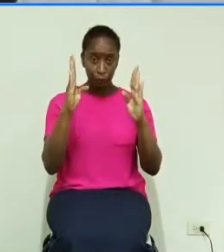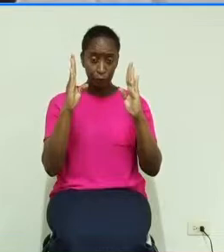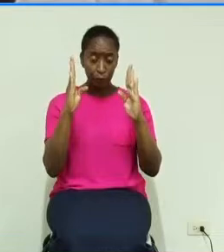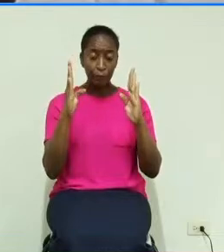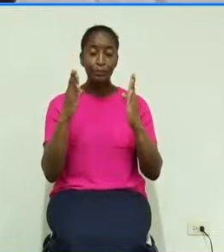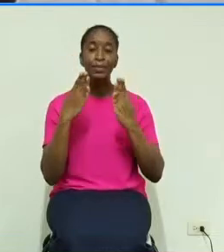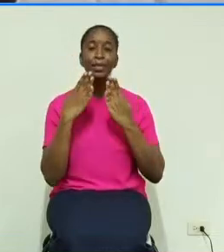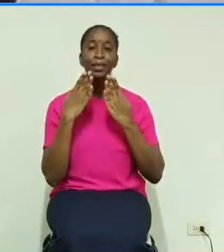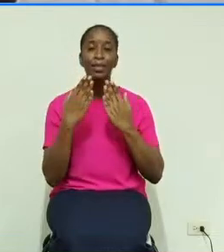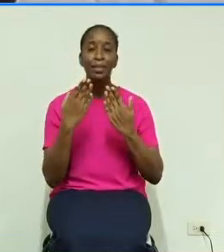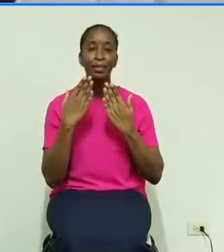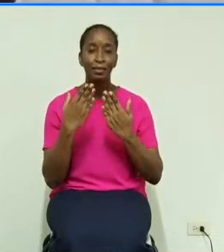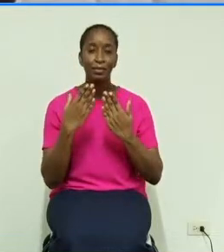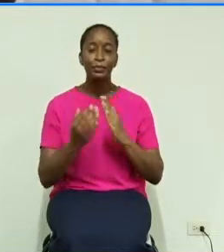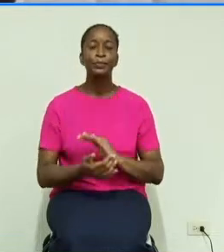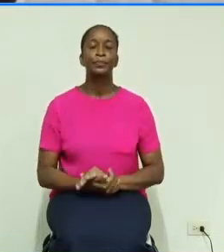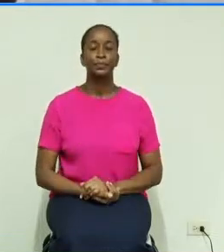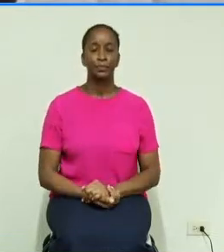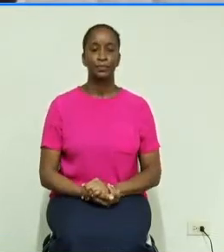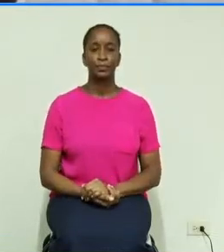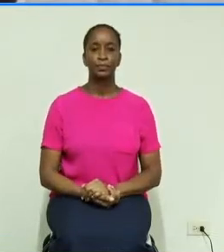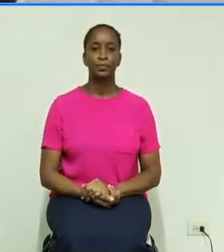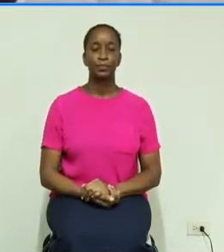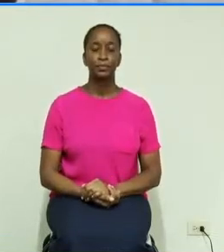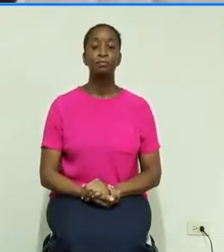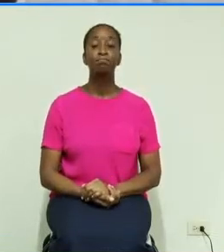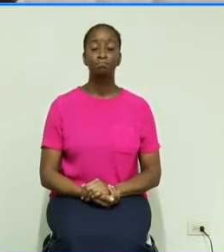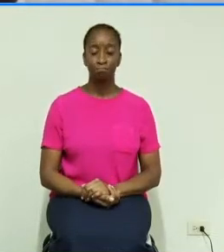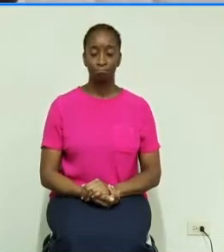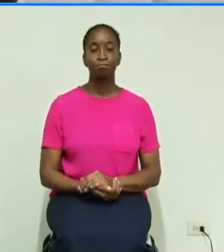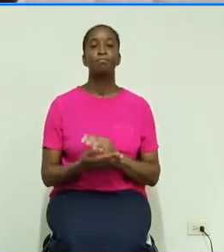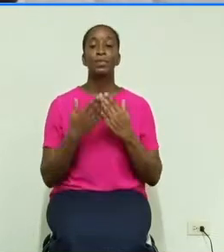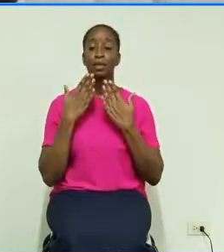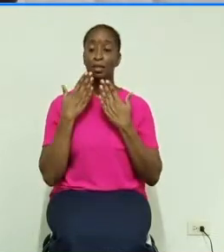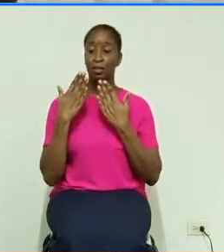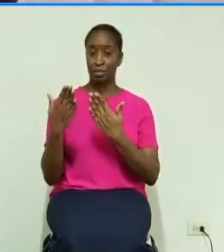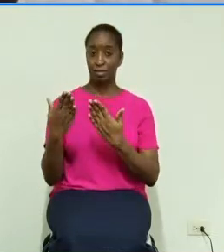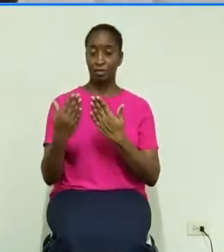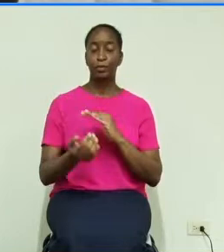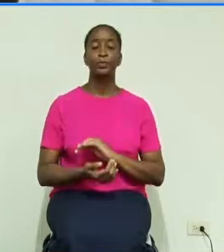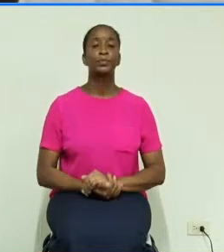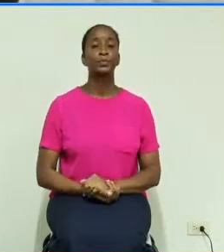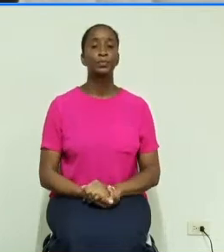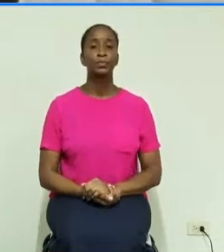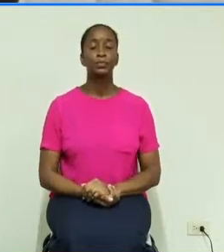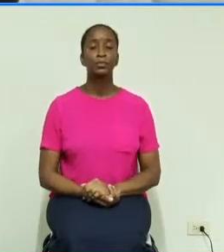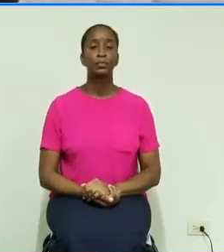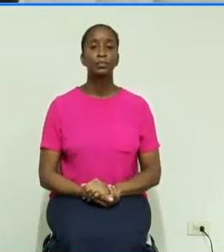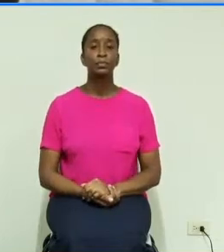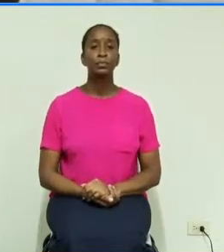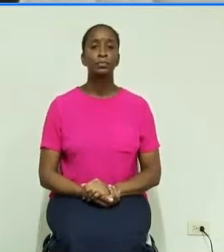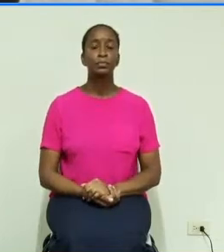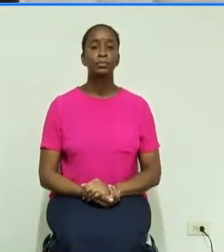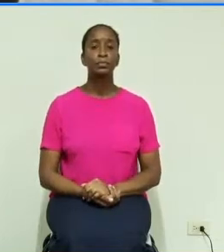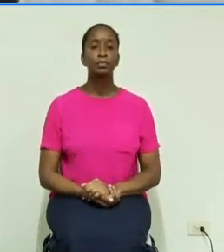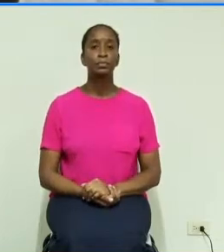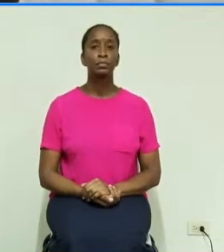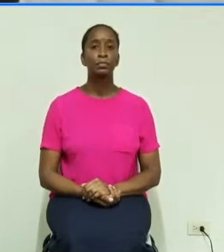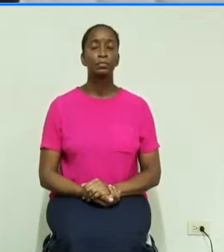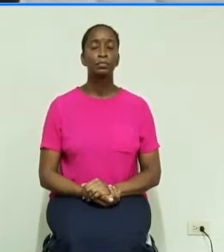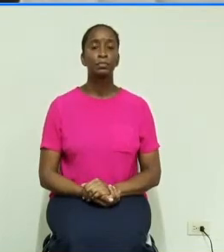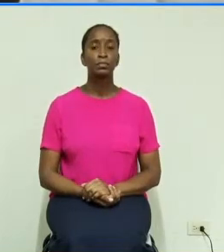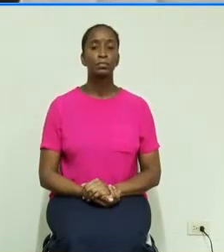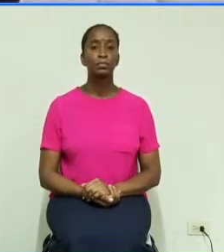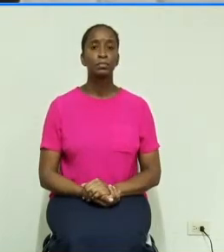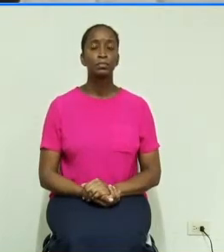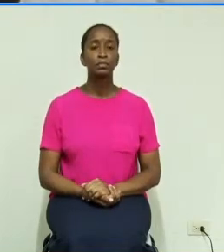Thank you very much, Sir Richard. And with that, we are off to our start. I just want to make some observations before